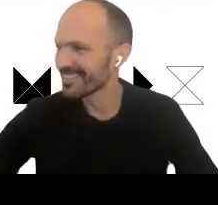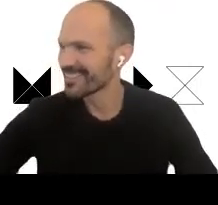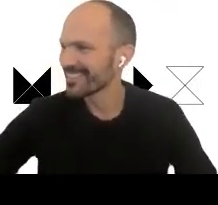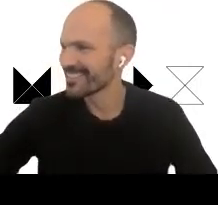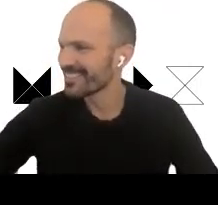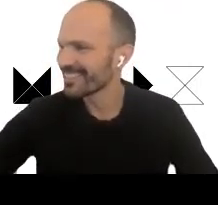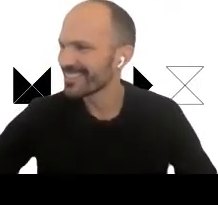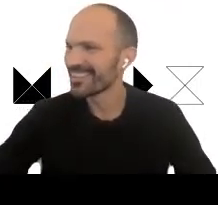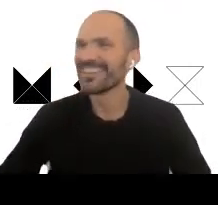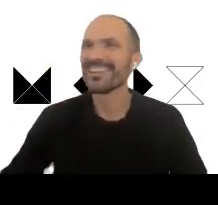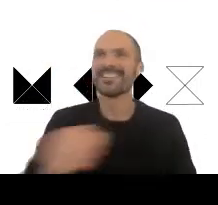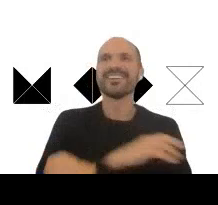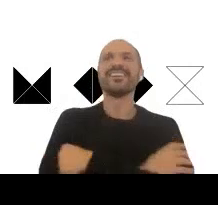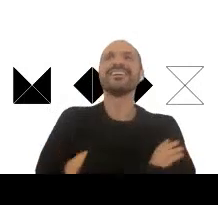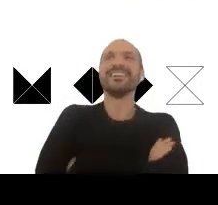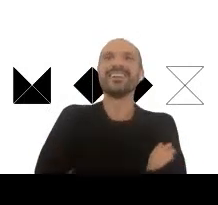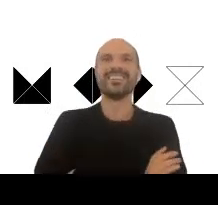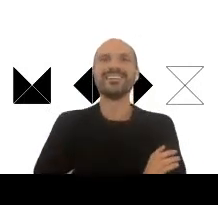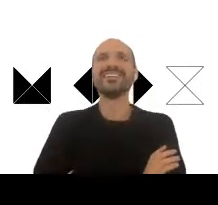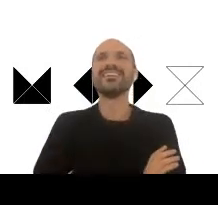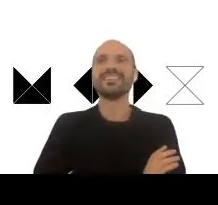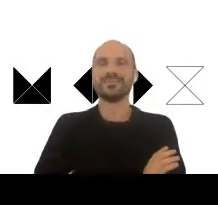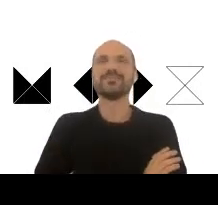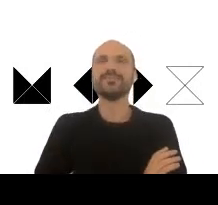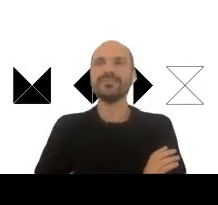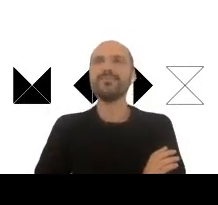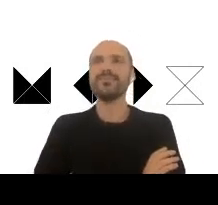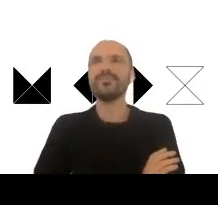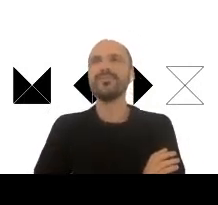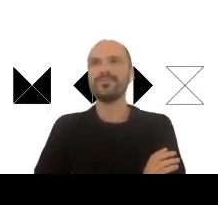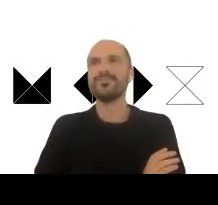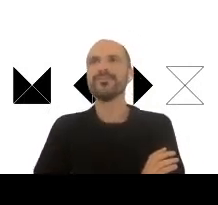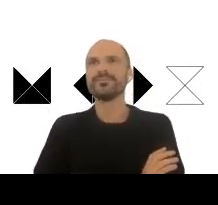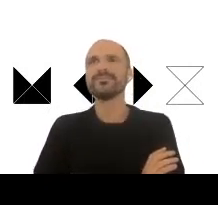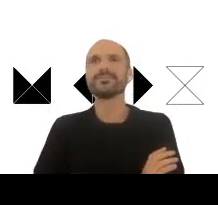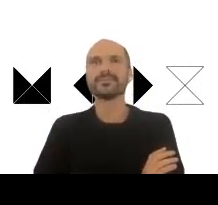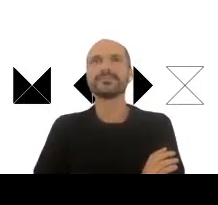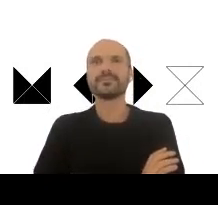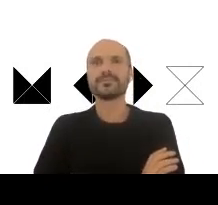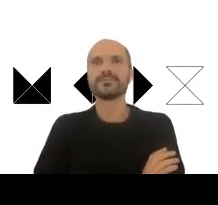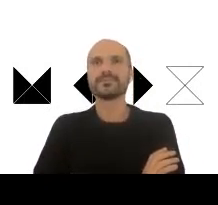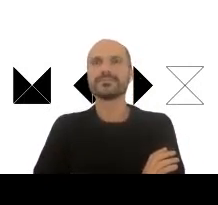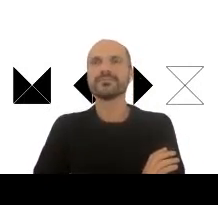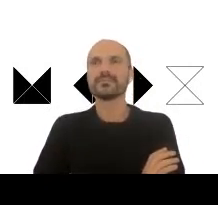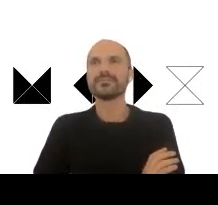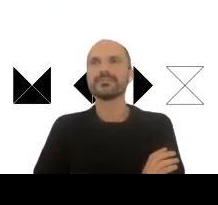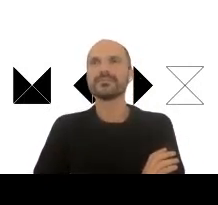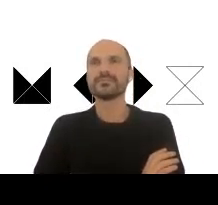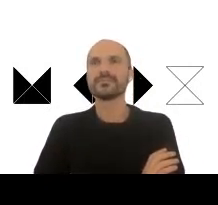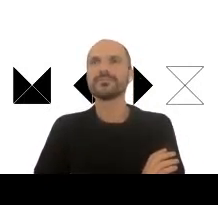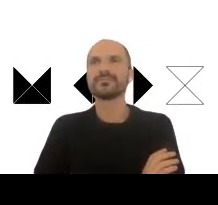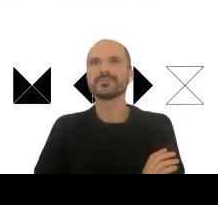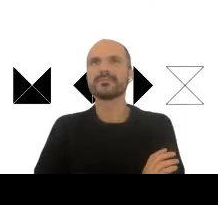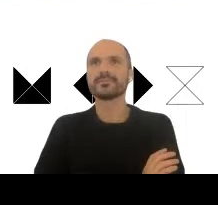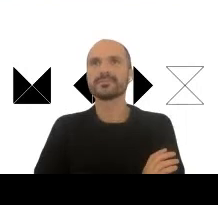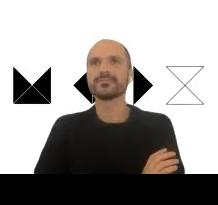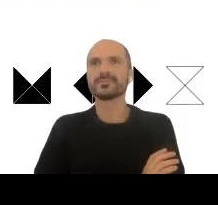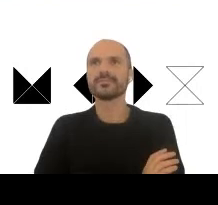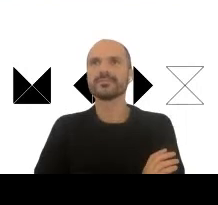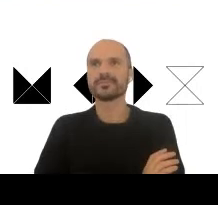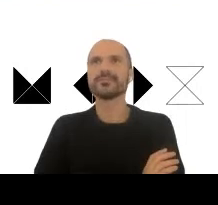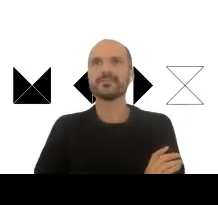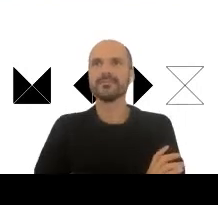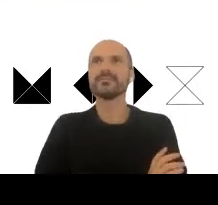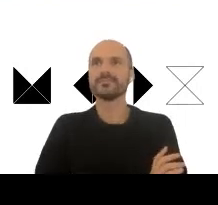1 minute to grow a house like that. And all other building materials that we use are